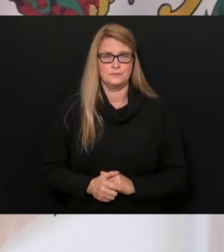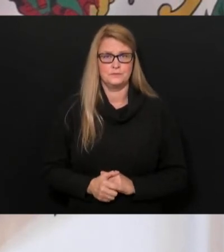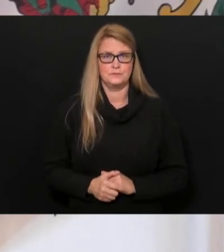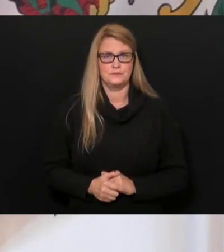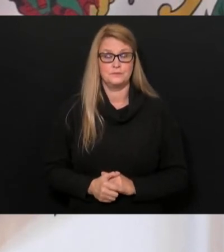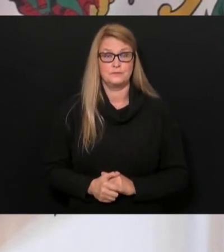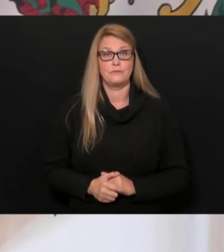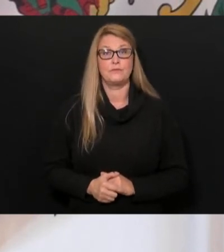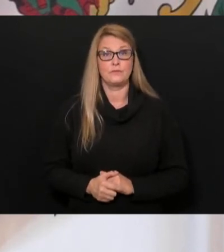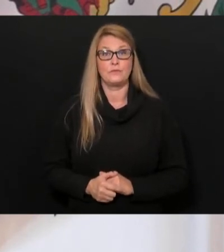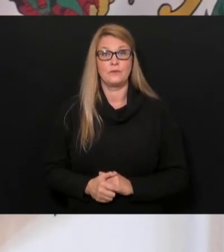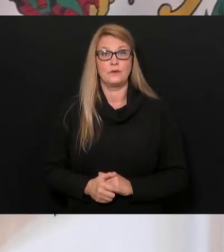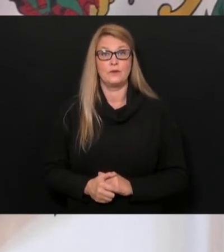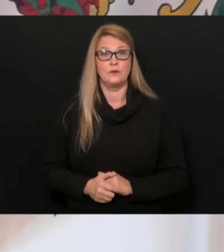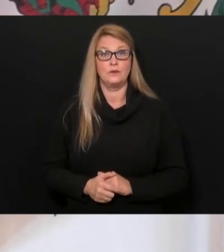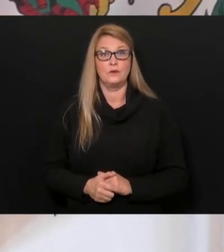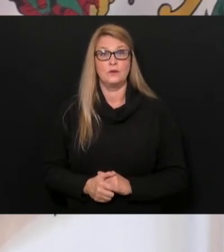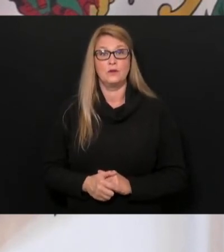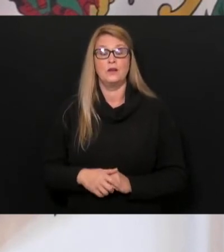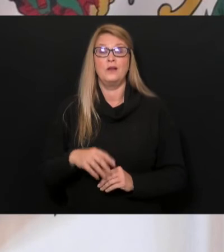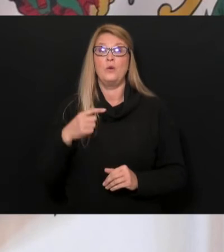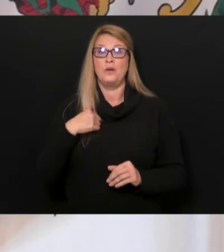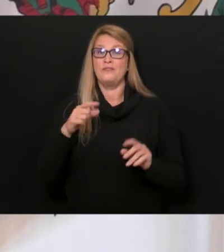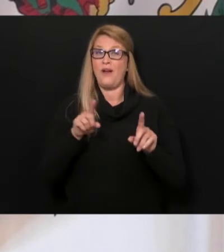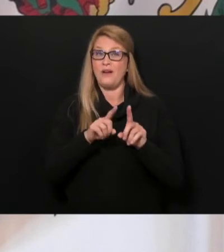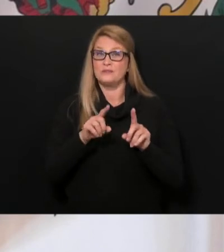In addition to this, we've lost a correctional officer.